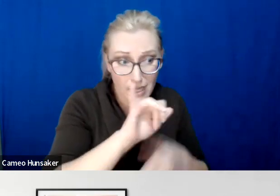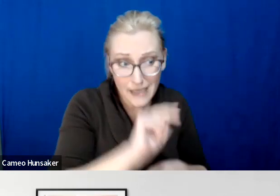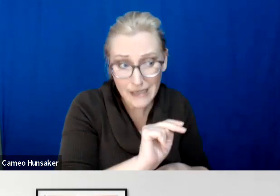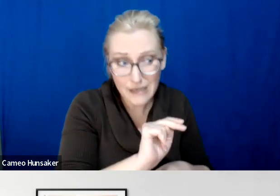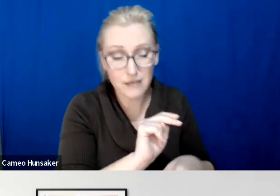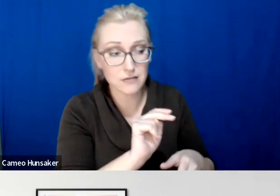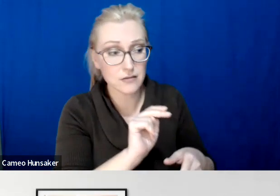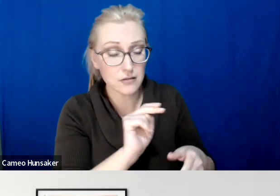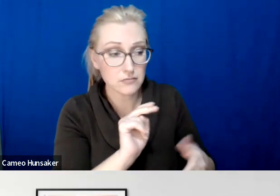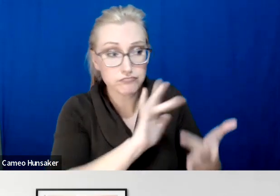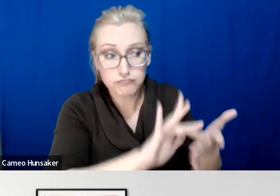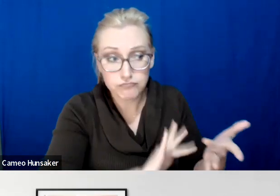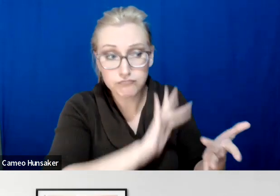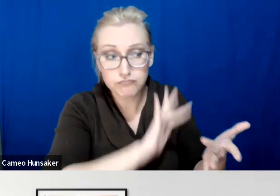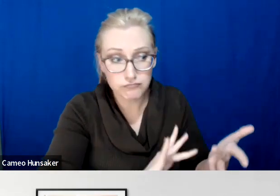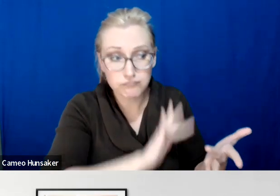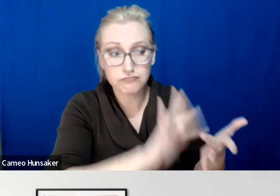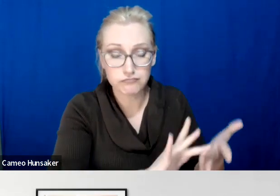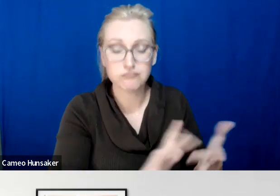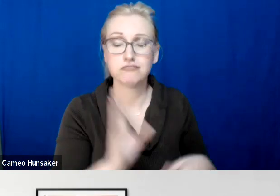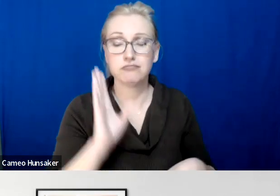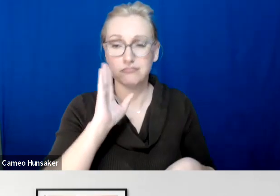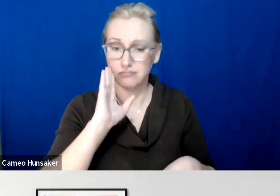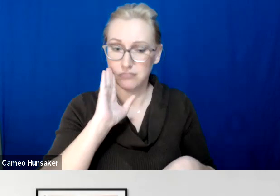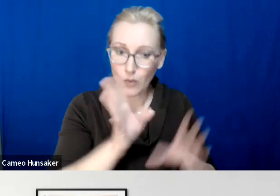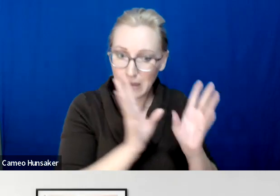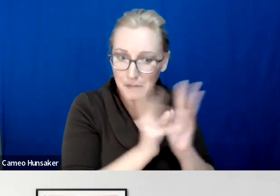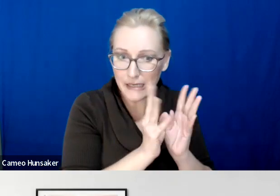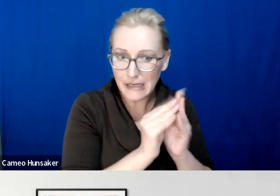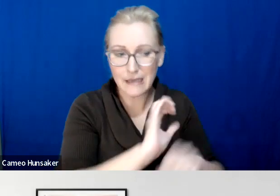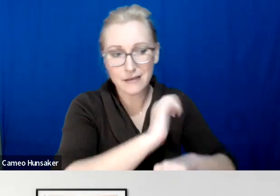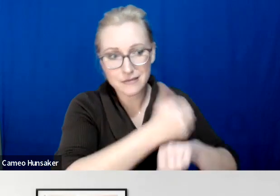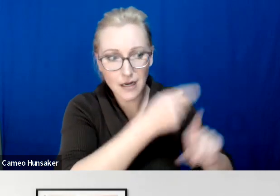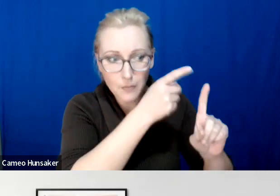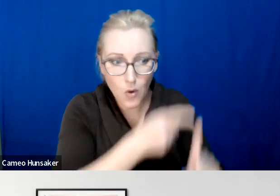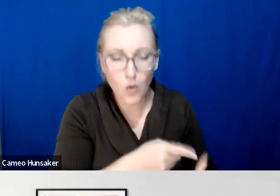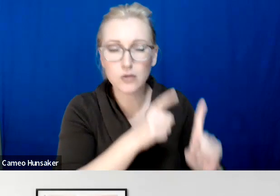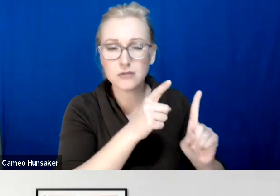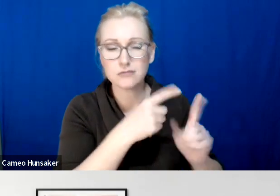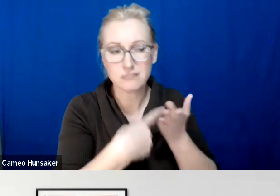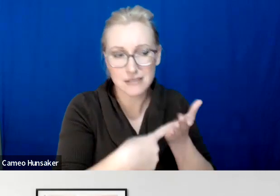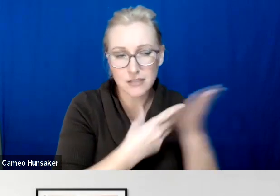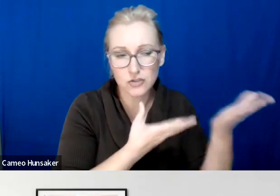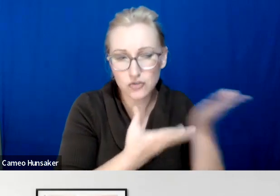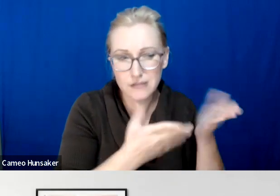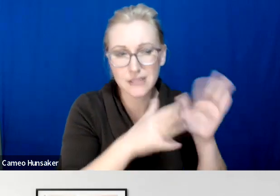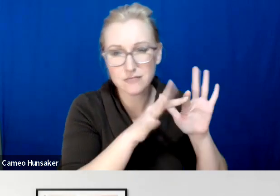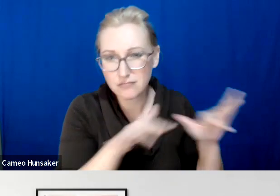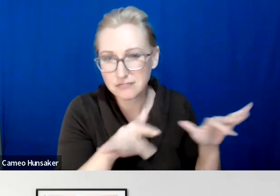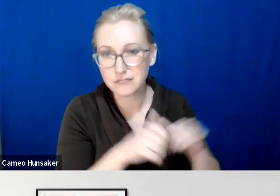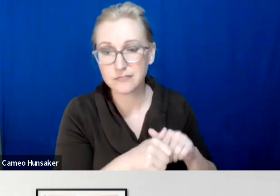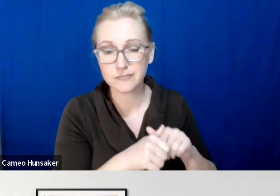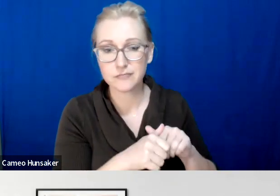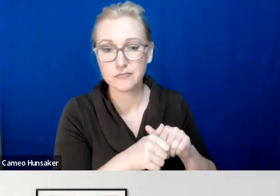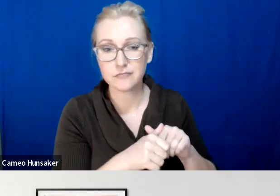those regular IFSP meetings where you're setting goals and discussing services and things like that. For those younger